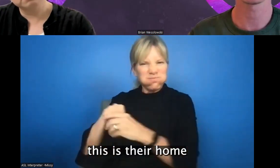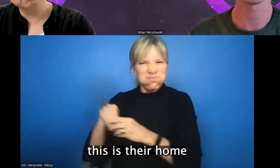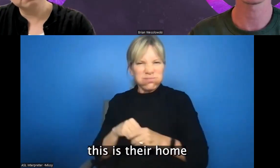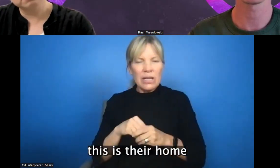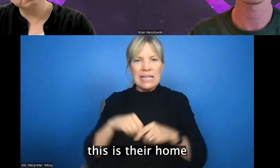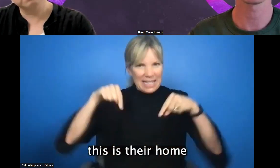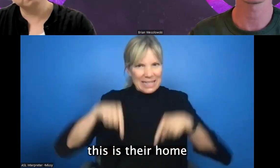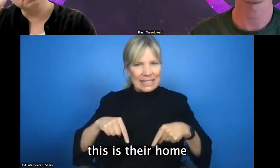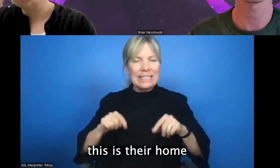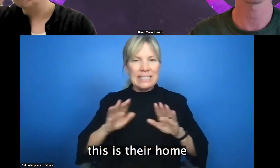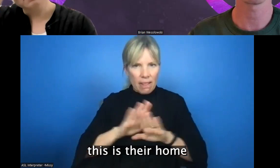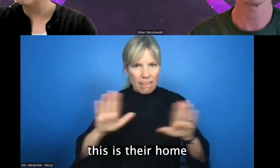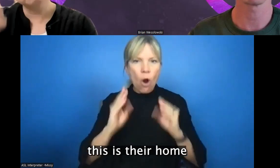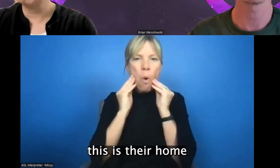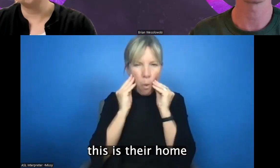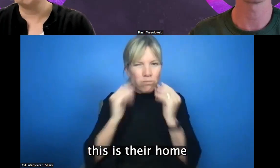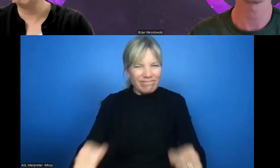this is their home.